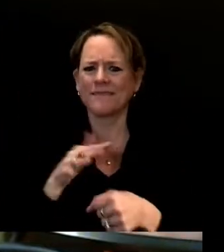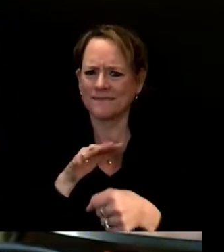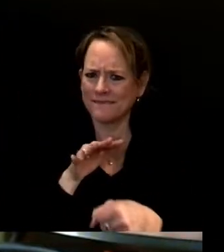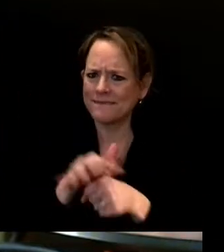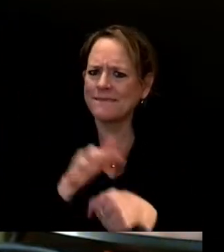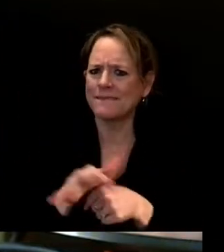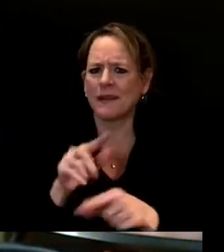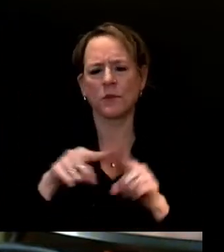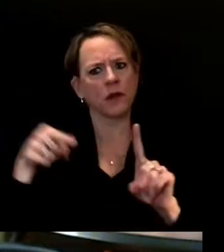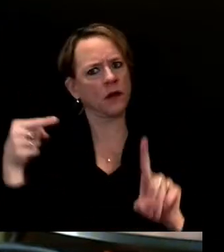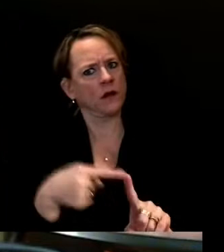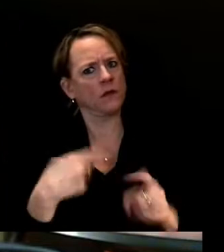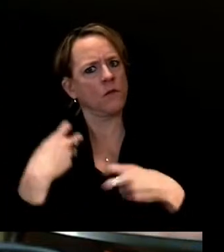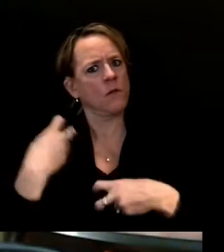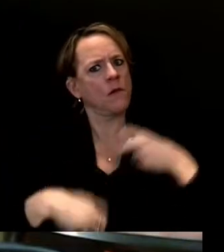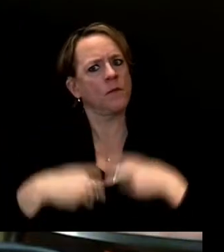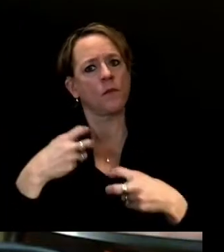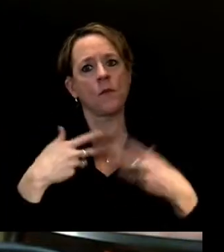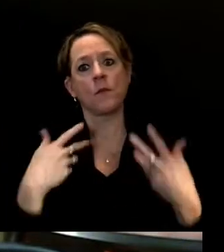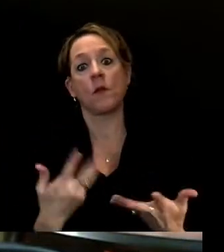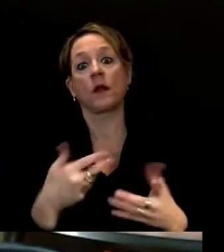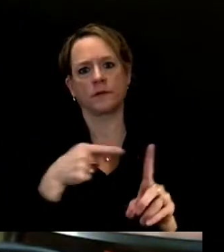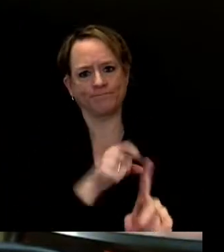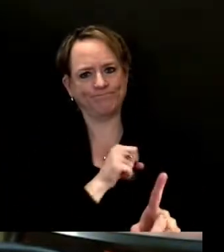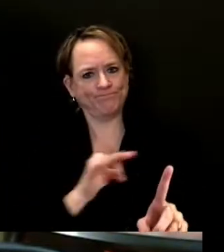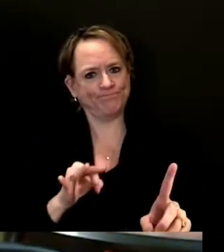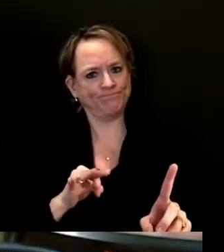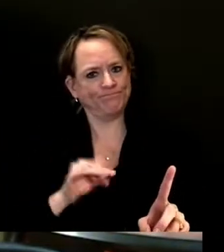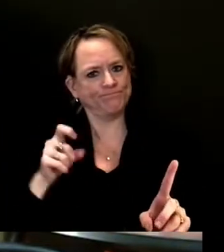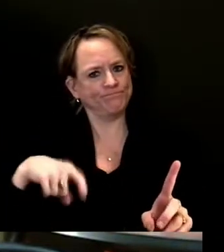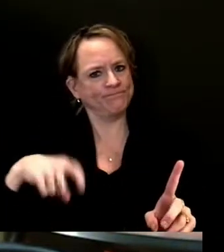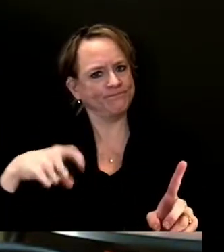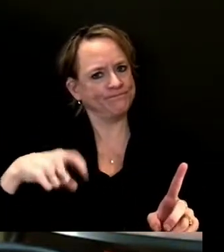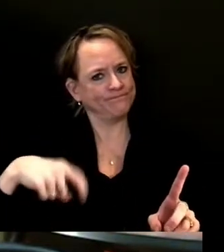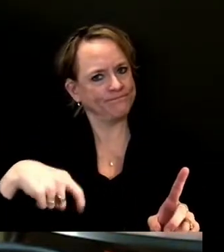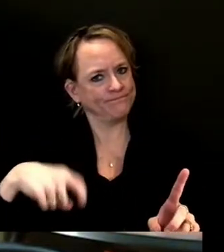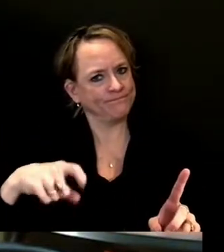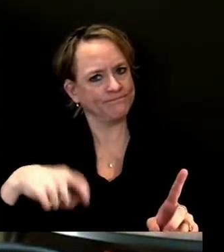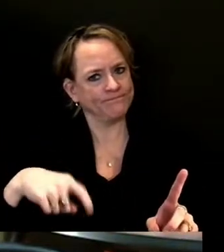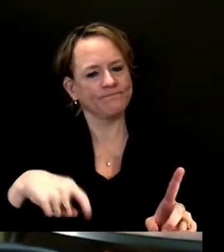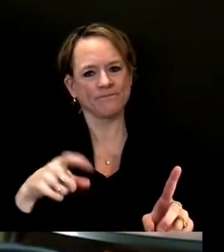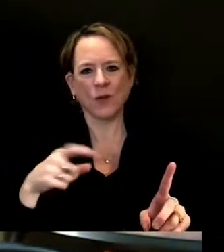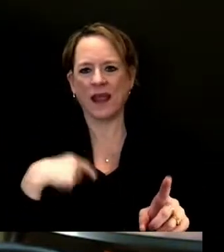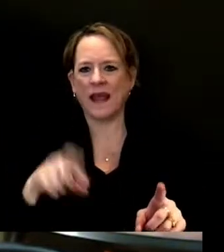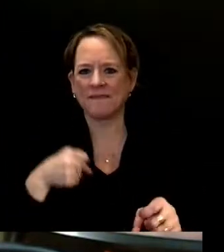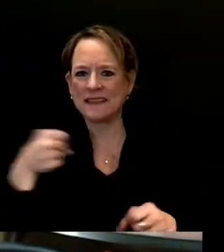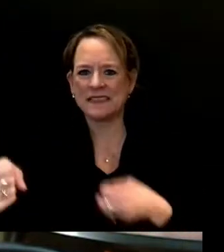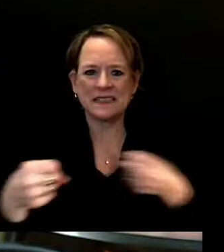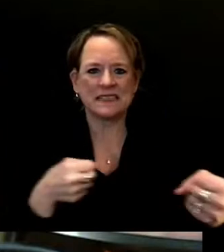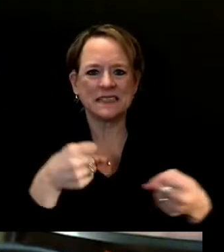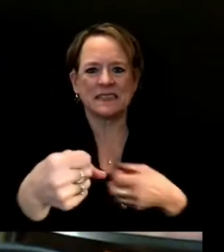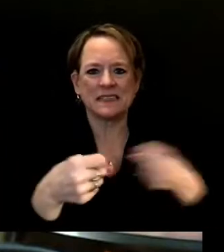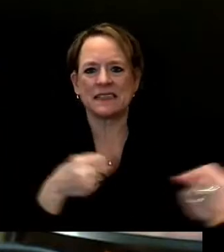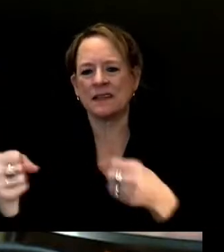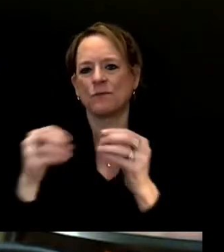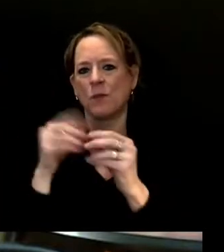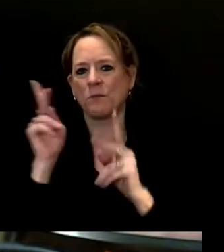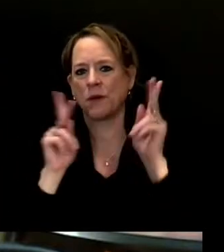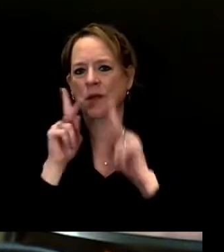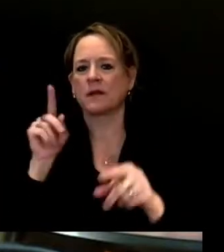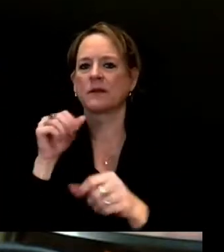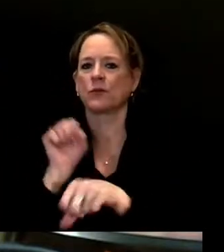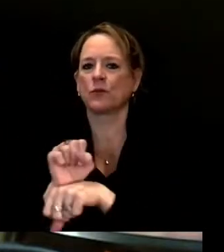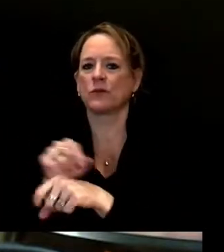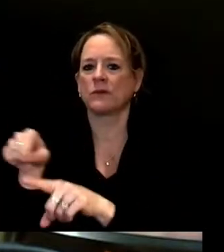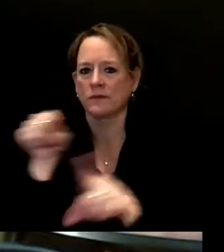care settings. Obviously, the focus of the work of the National Guard in creating additional capacity in long-term